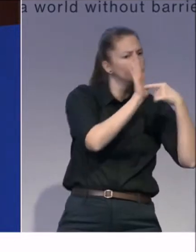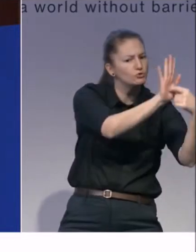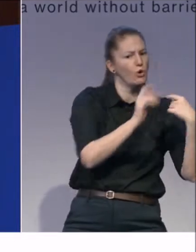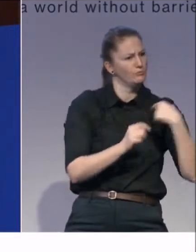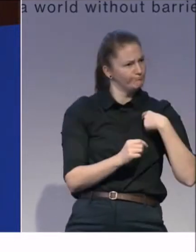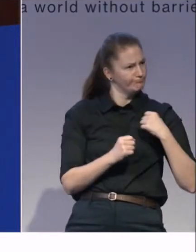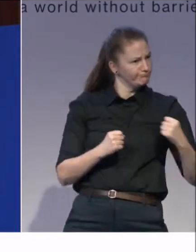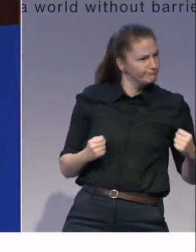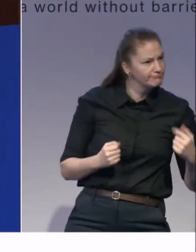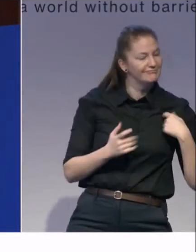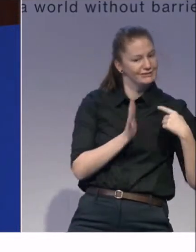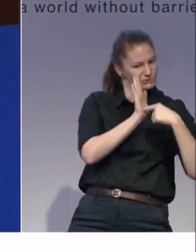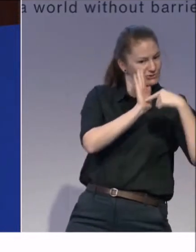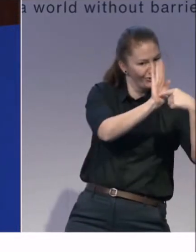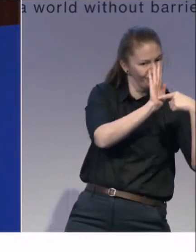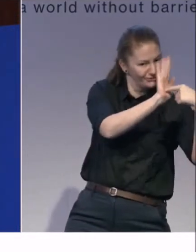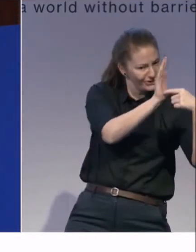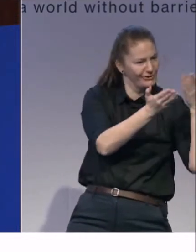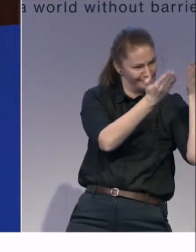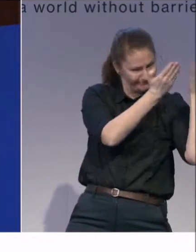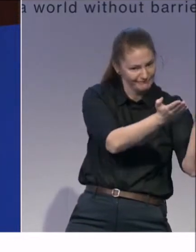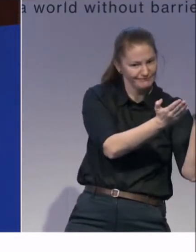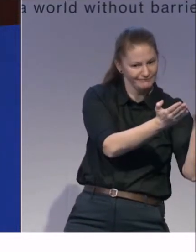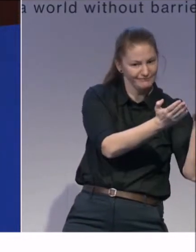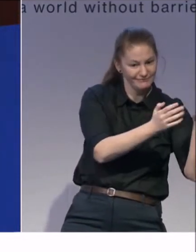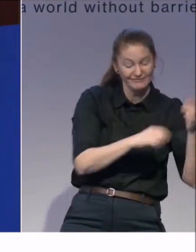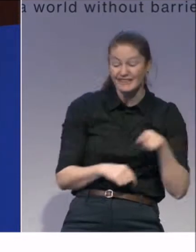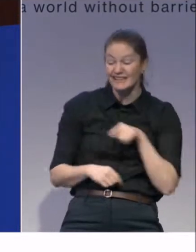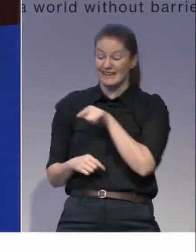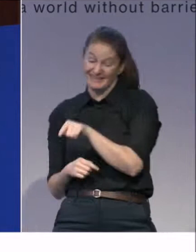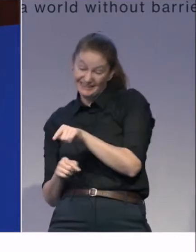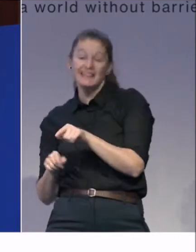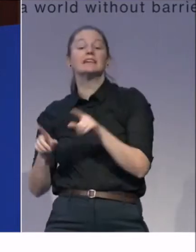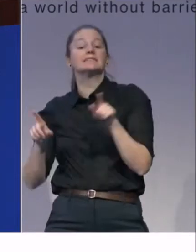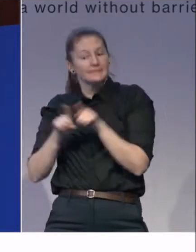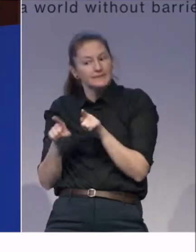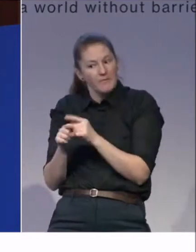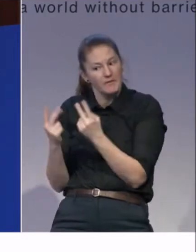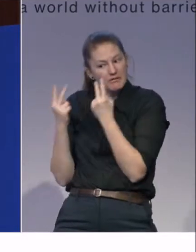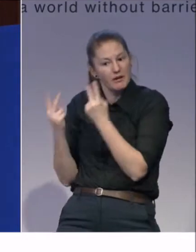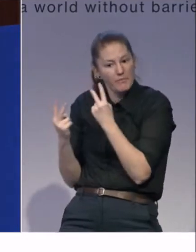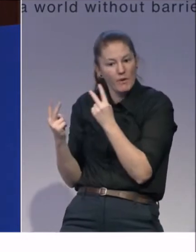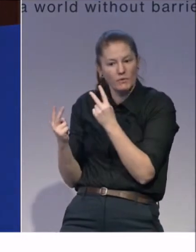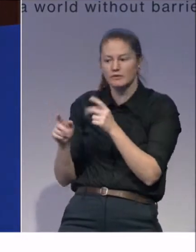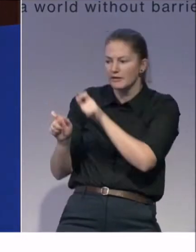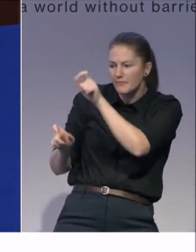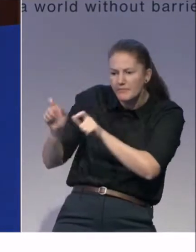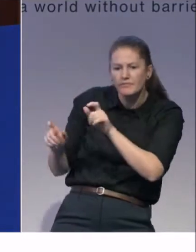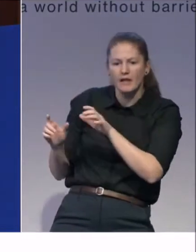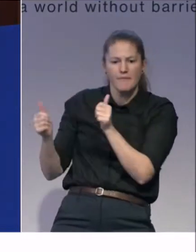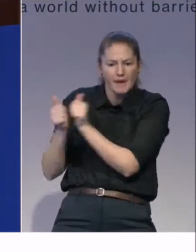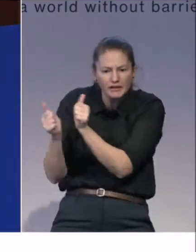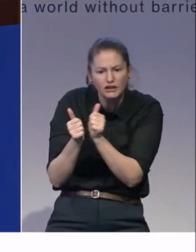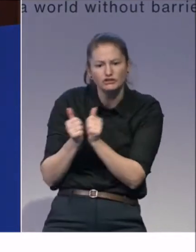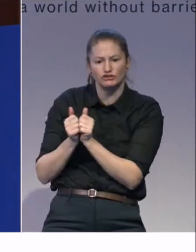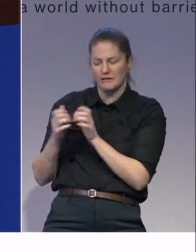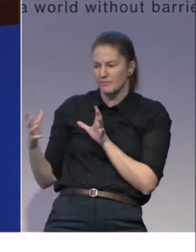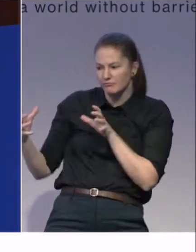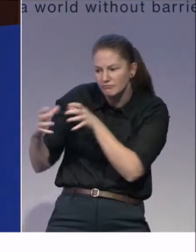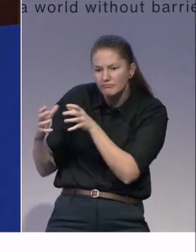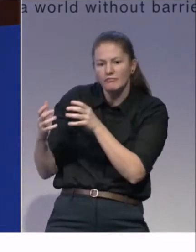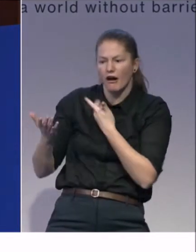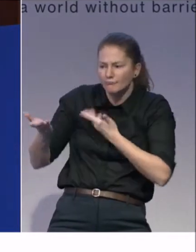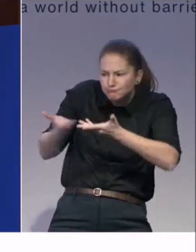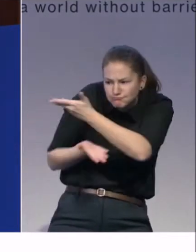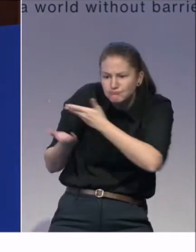have to work with our peer groups to be a model, to be a model of leadership